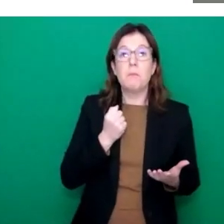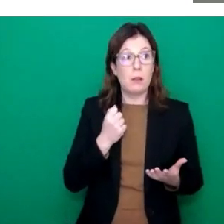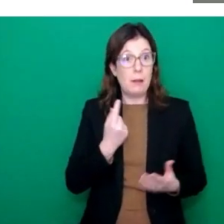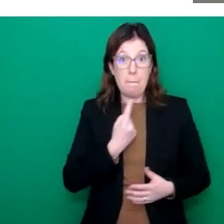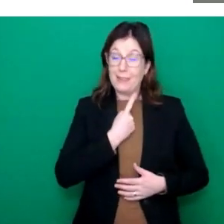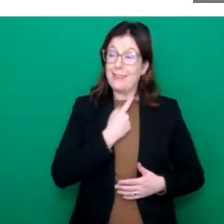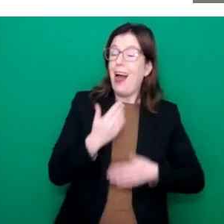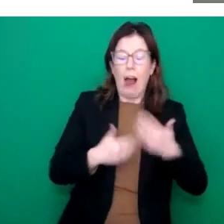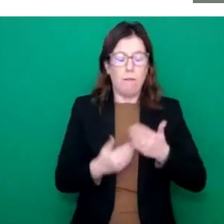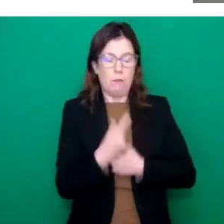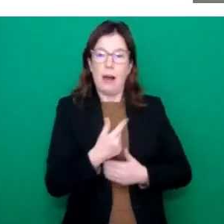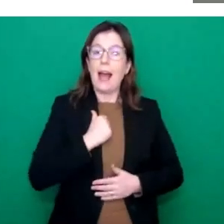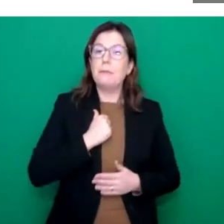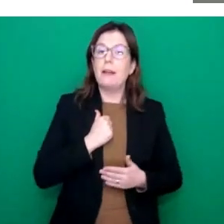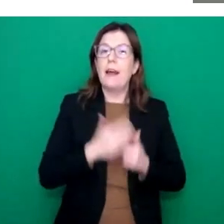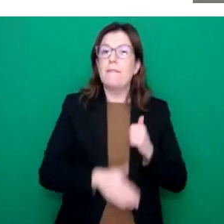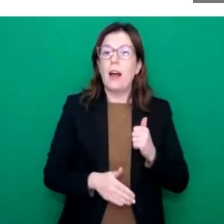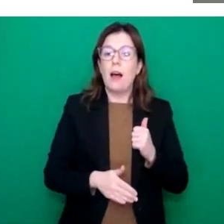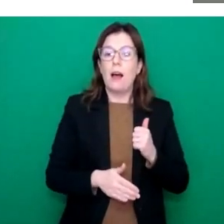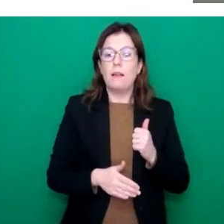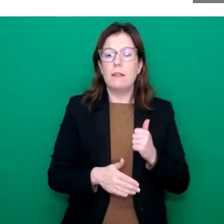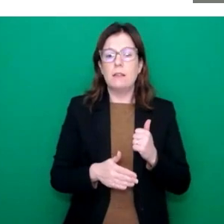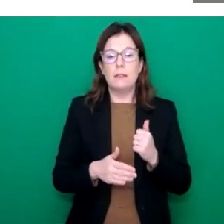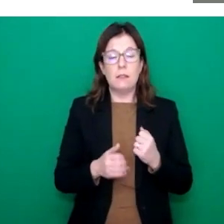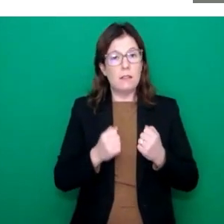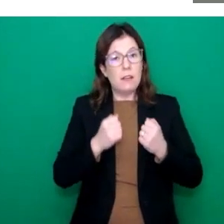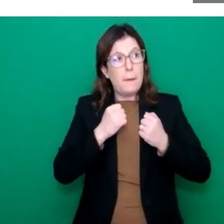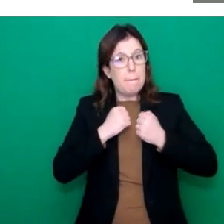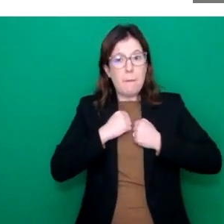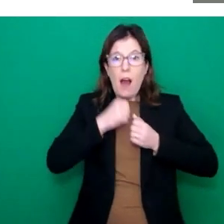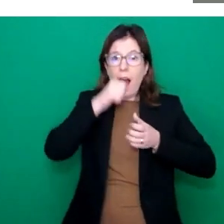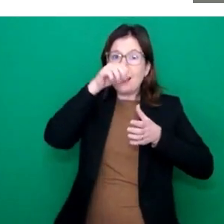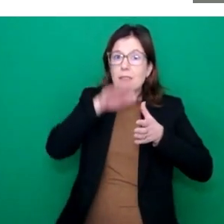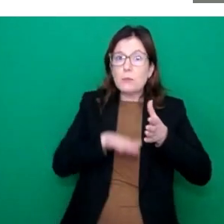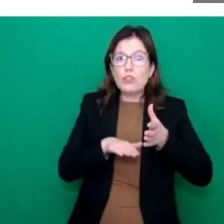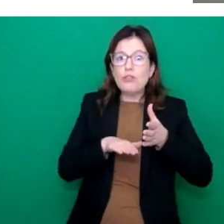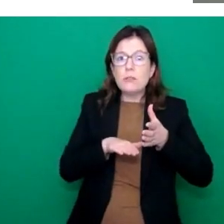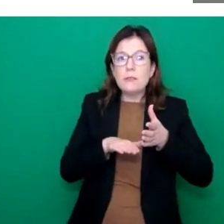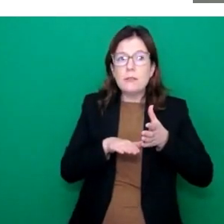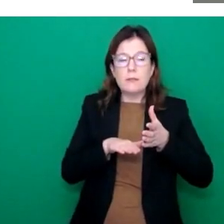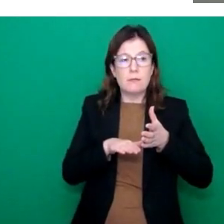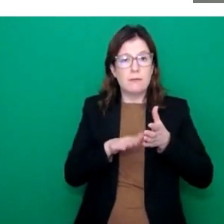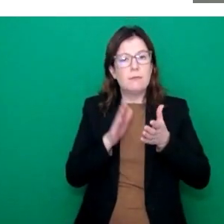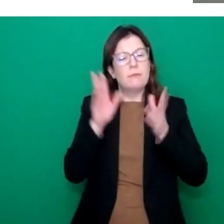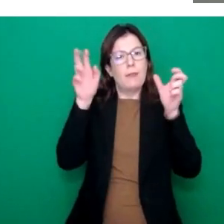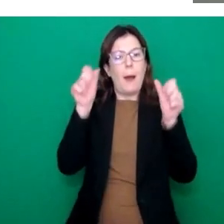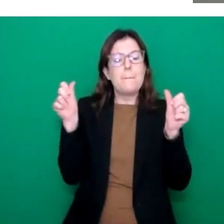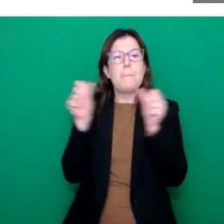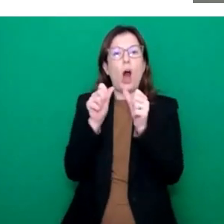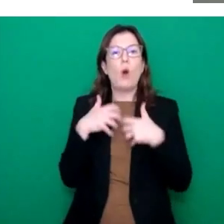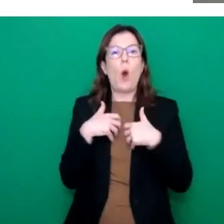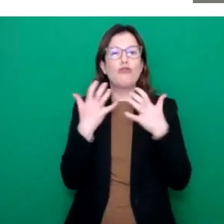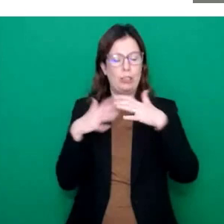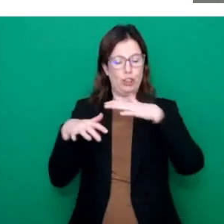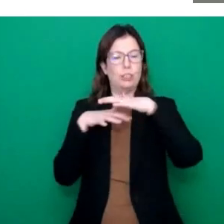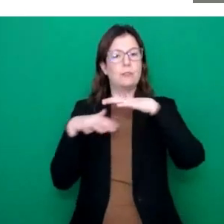surprise. And I think today's terminology for my experiences could be summed up as microaggressions, which I've